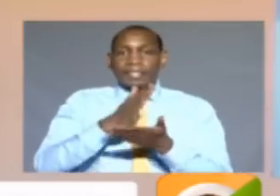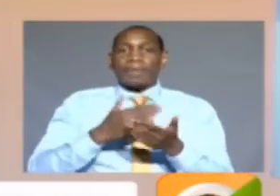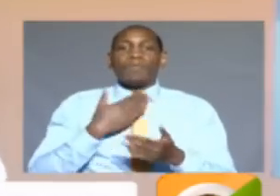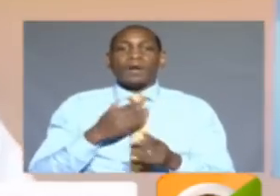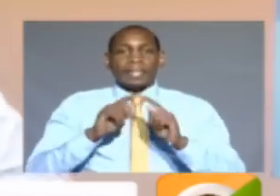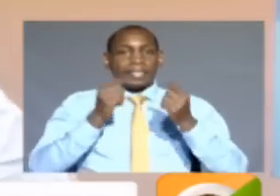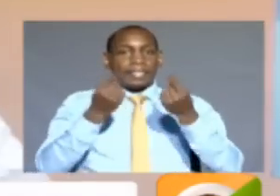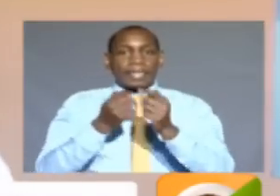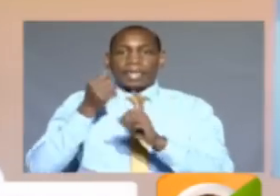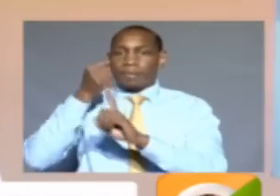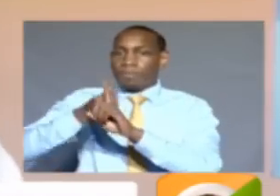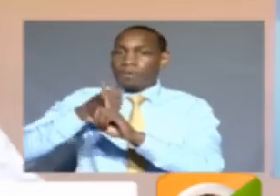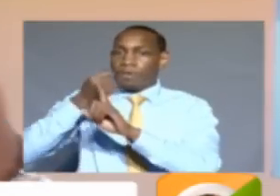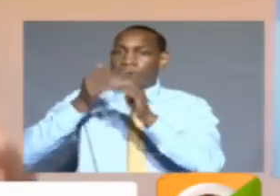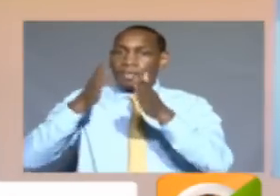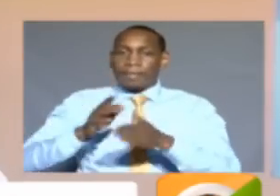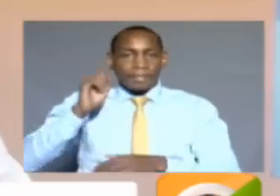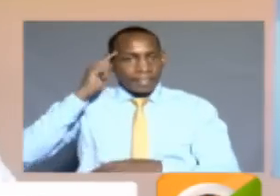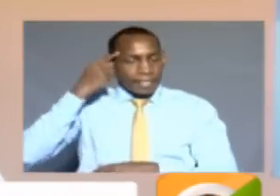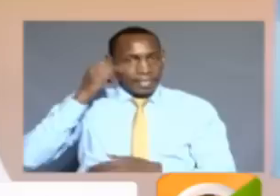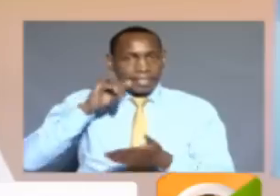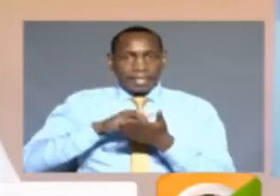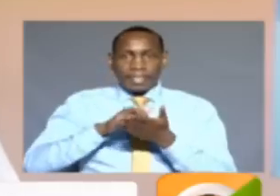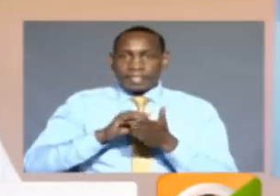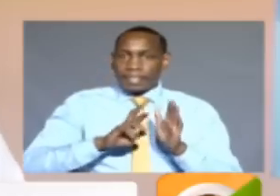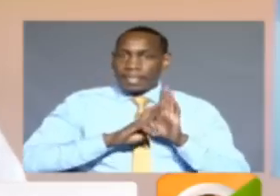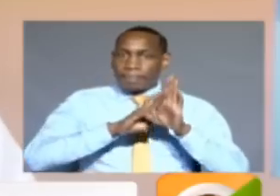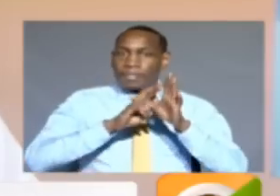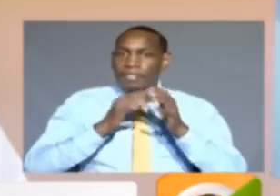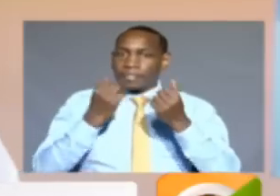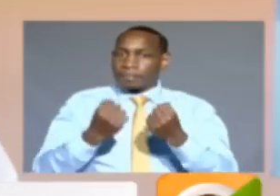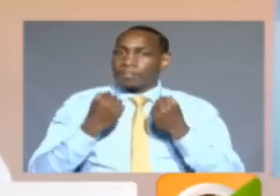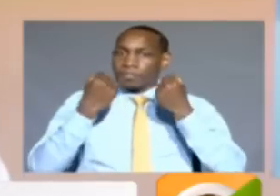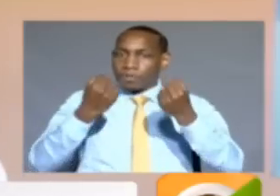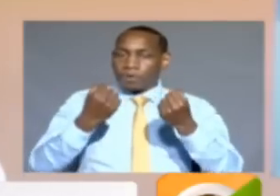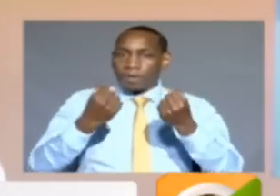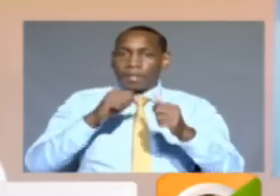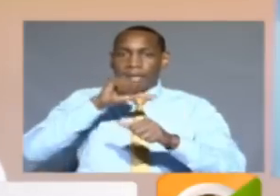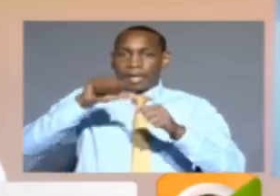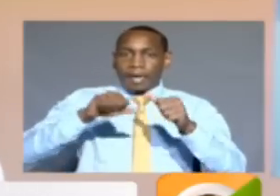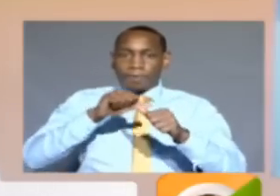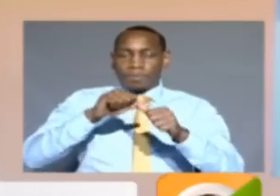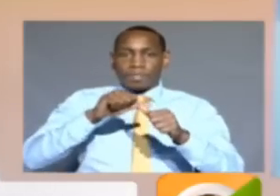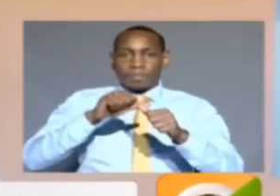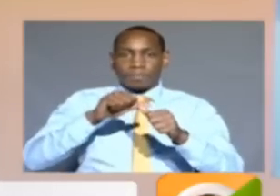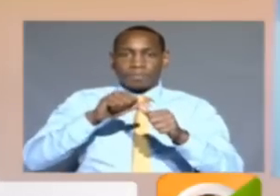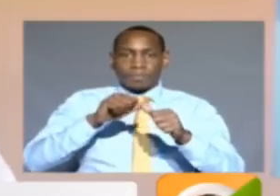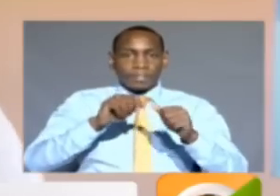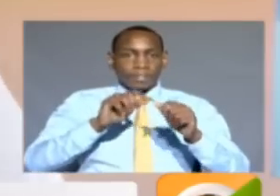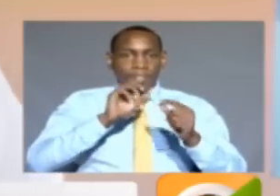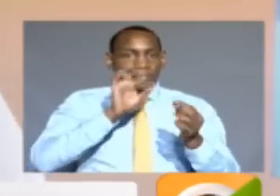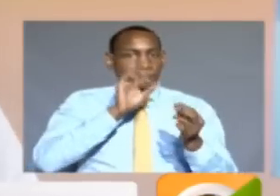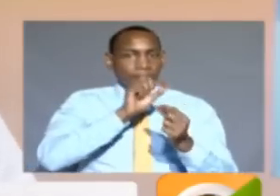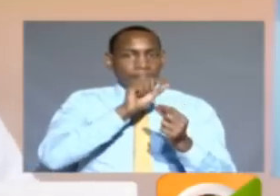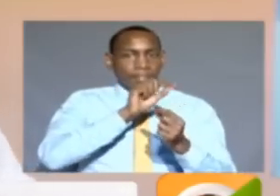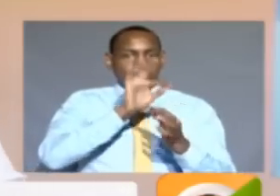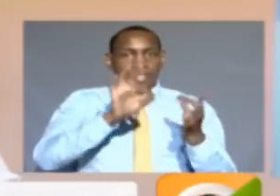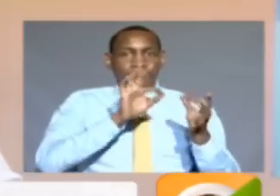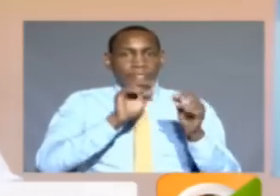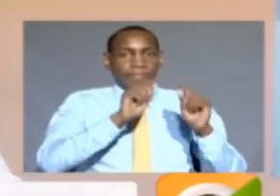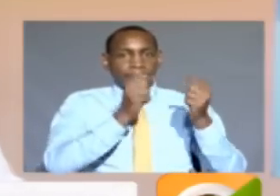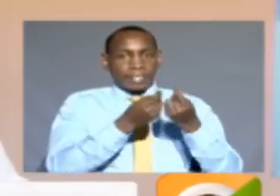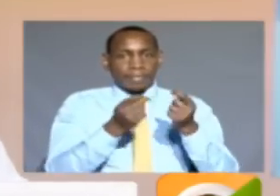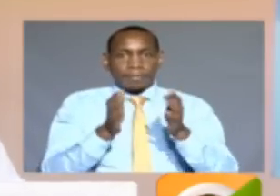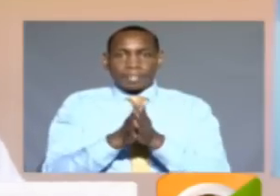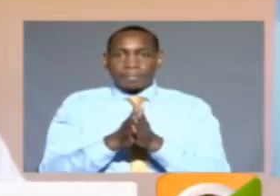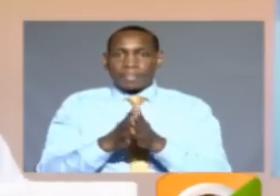warriors, somebody they think, oh, will speak so loudly and strongly about this and that tribe. Even the aspirations